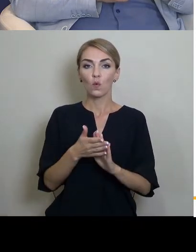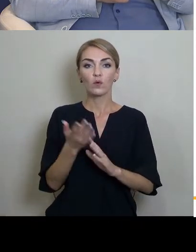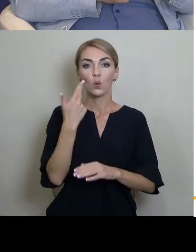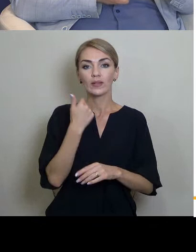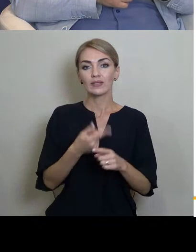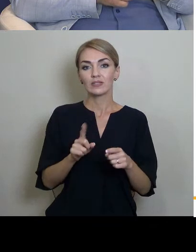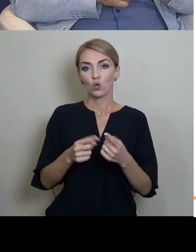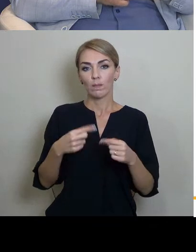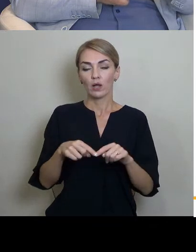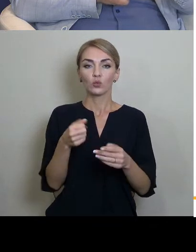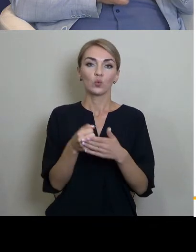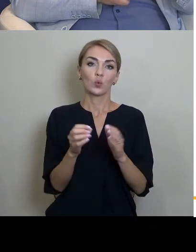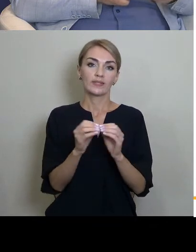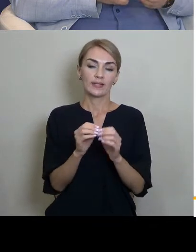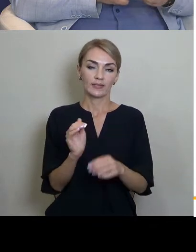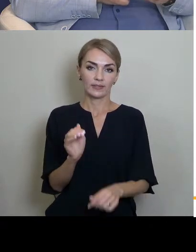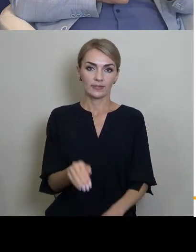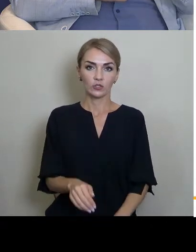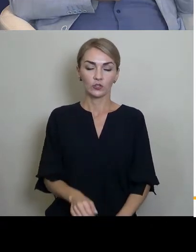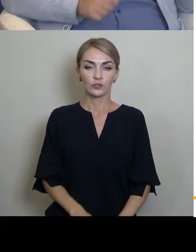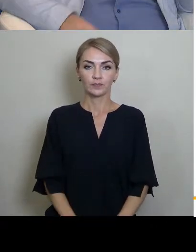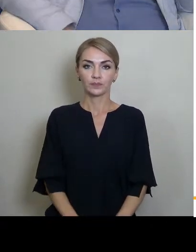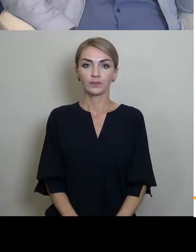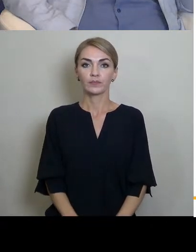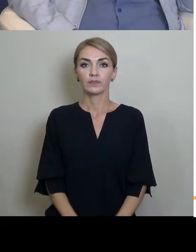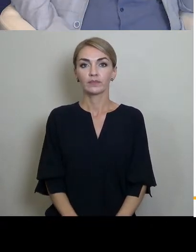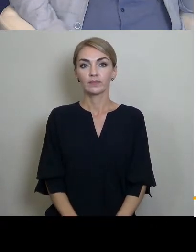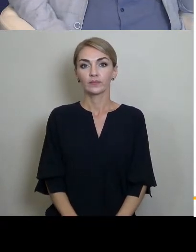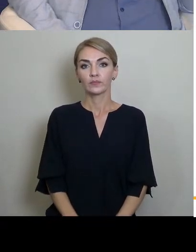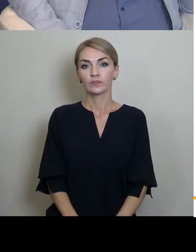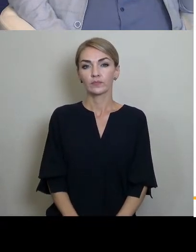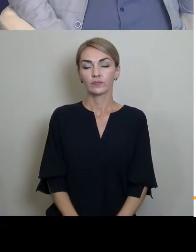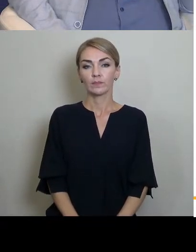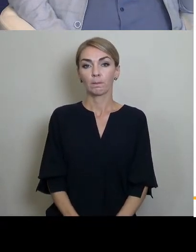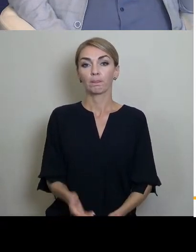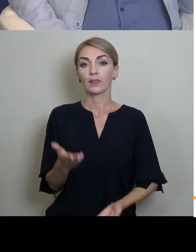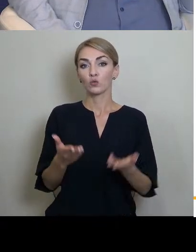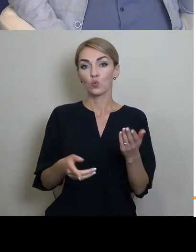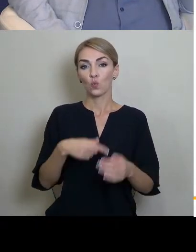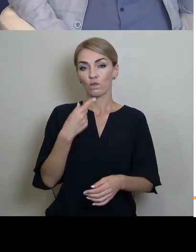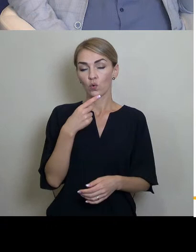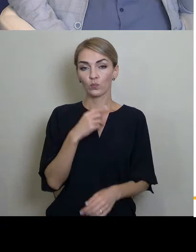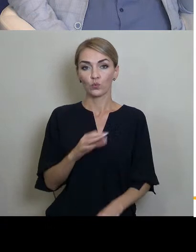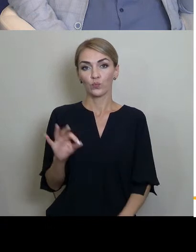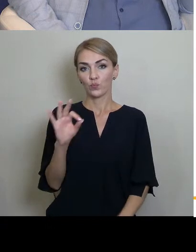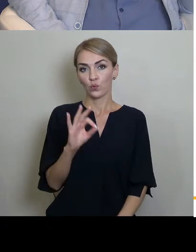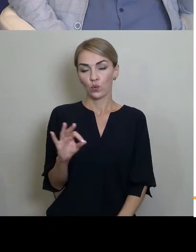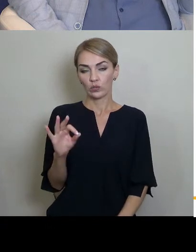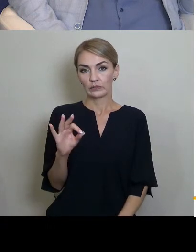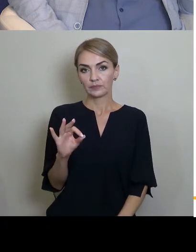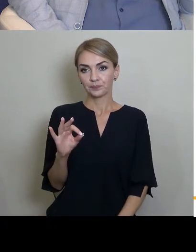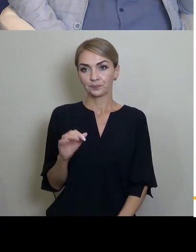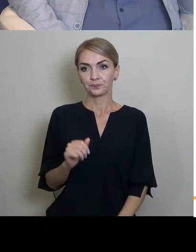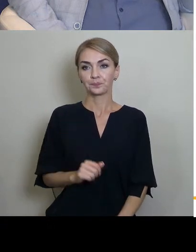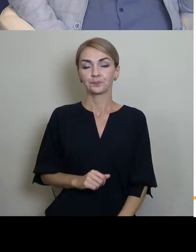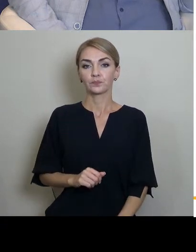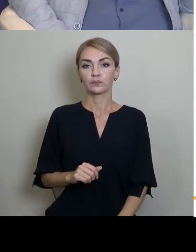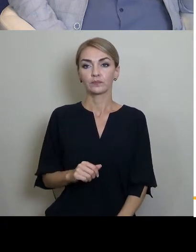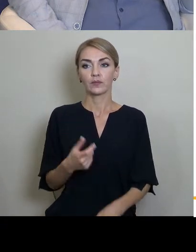provided that there are up to 10,000 people living there. If you talk